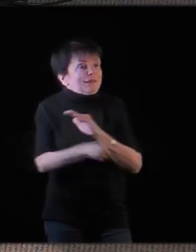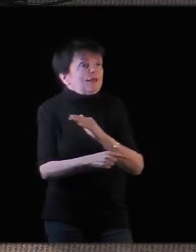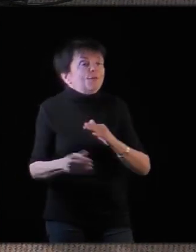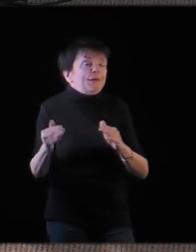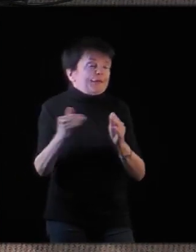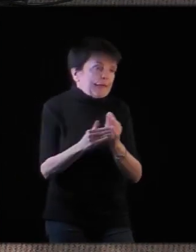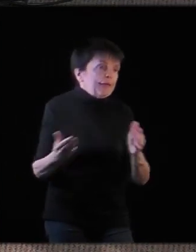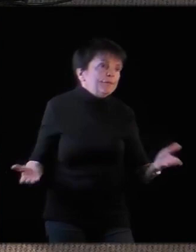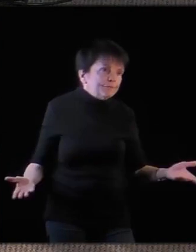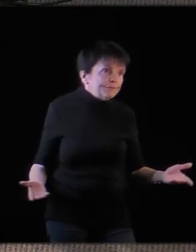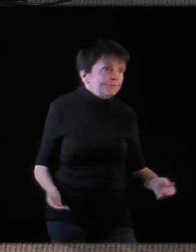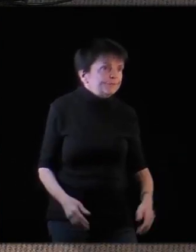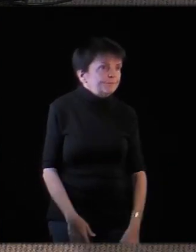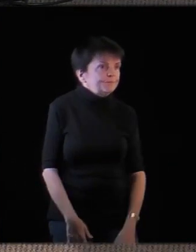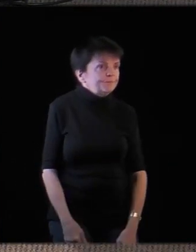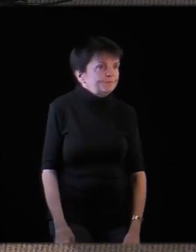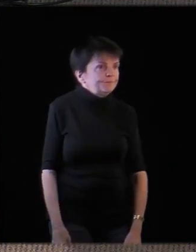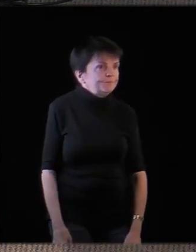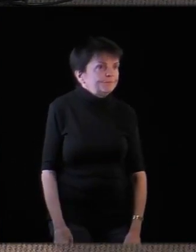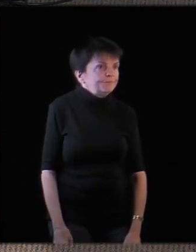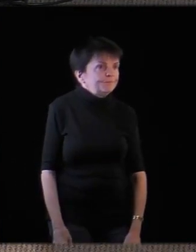In other words, take his life again.